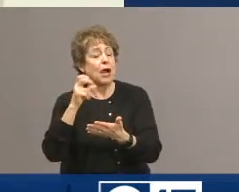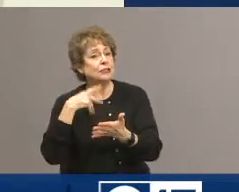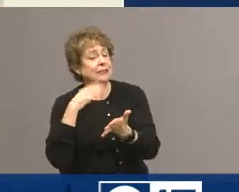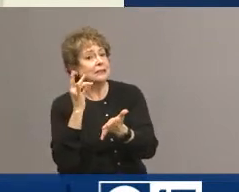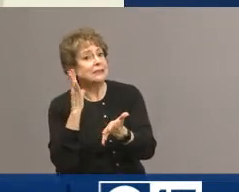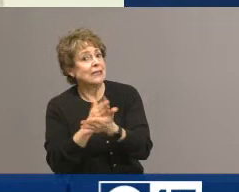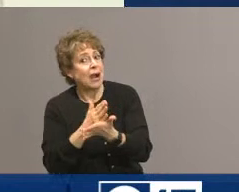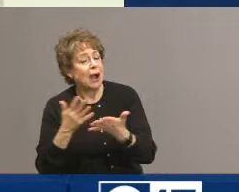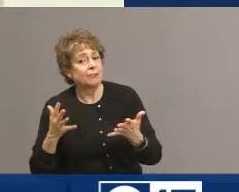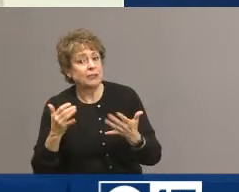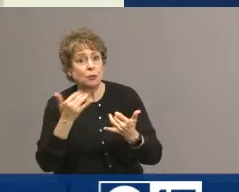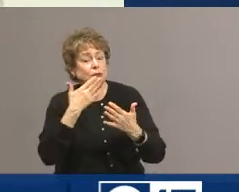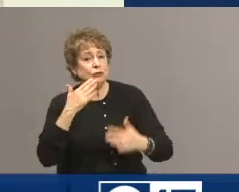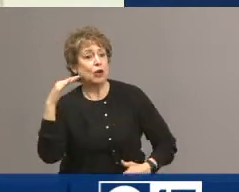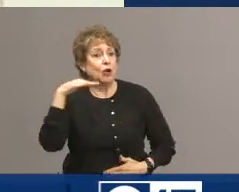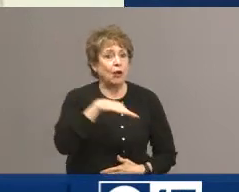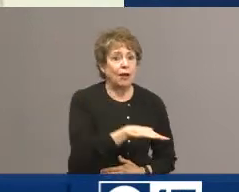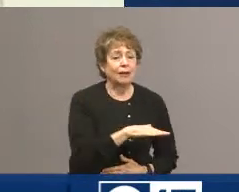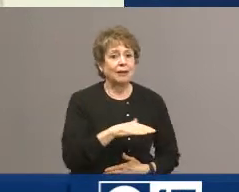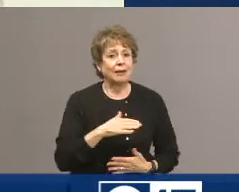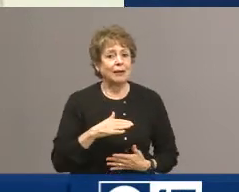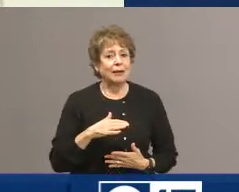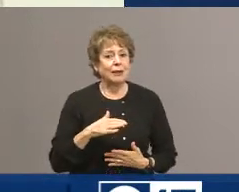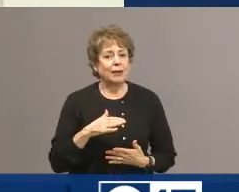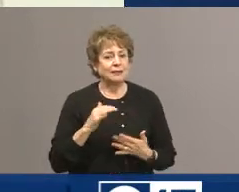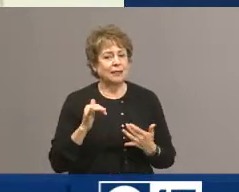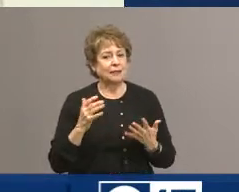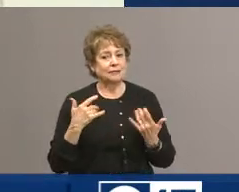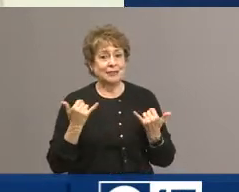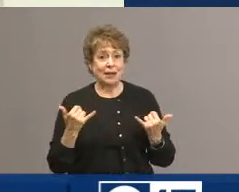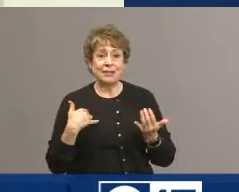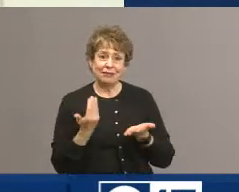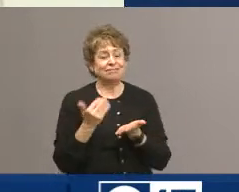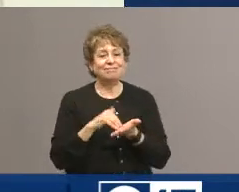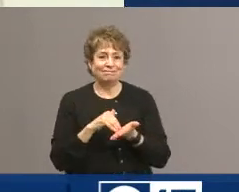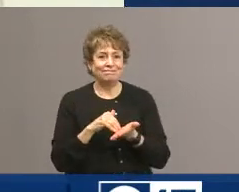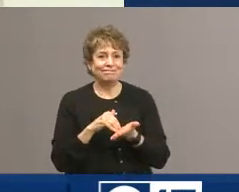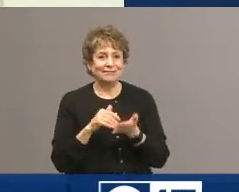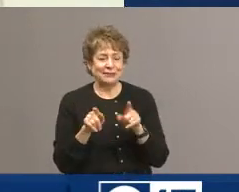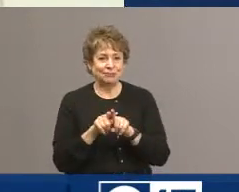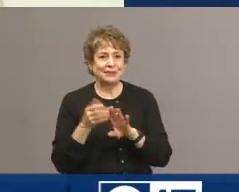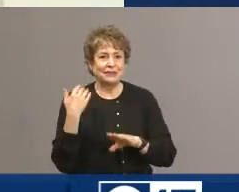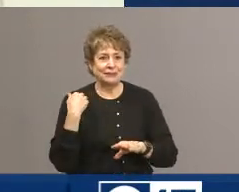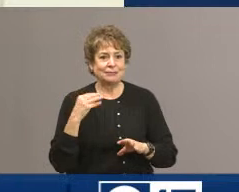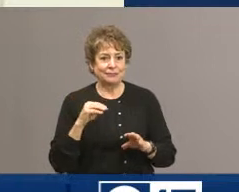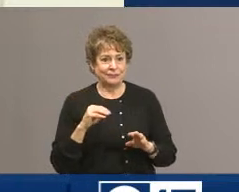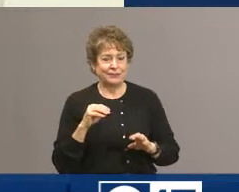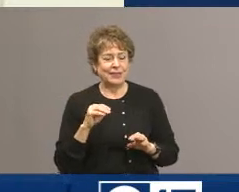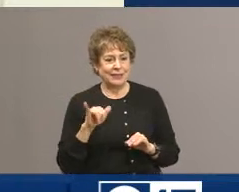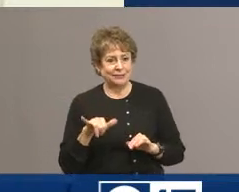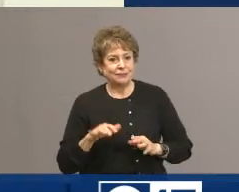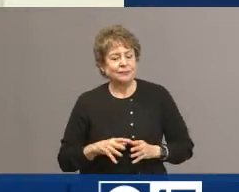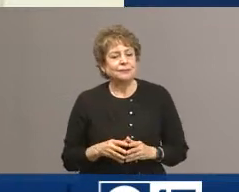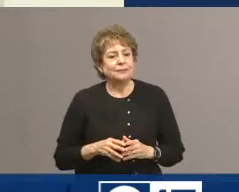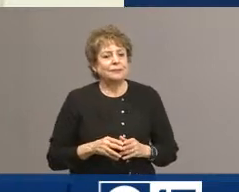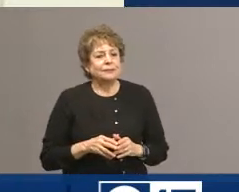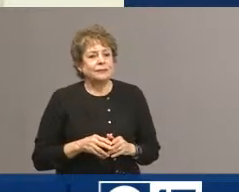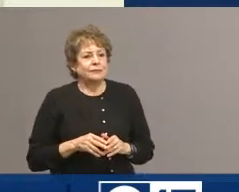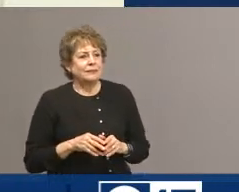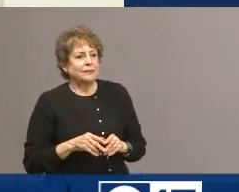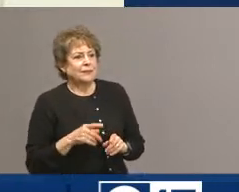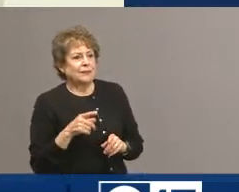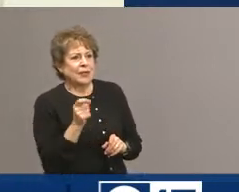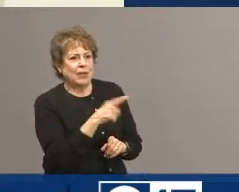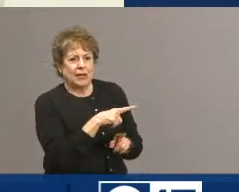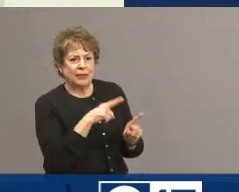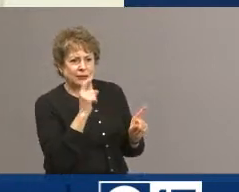sure. You've always had, I guess I'll call it an exception for First Amendment protected activities. So I would assume that